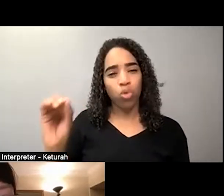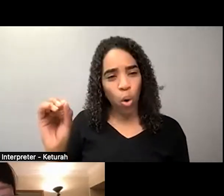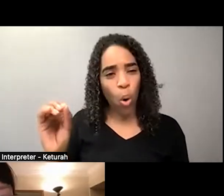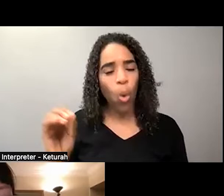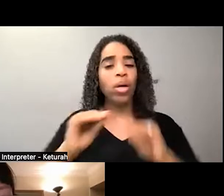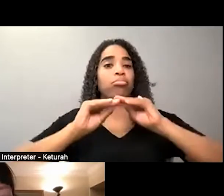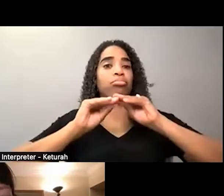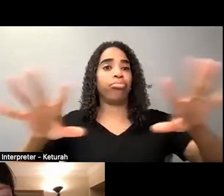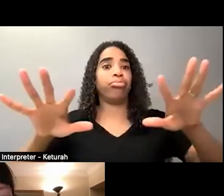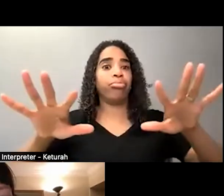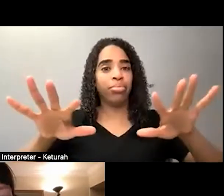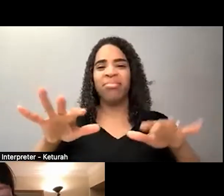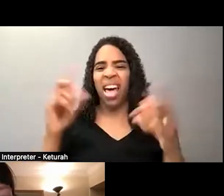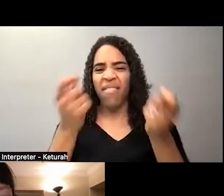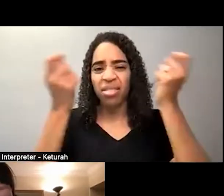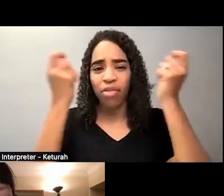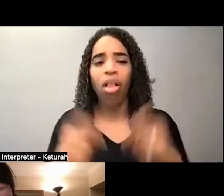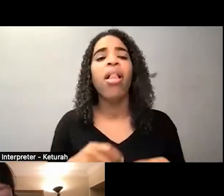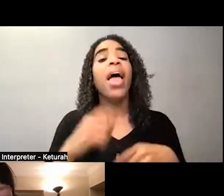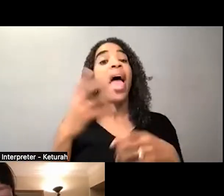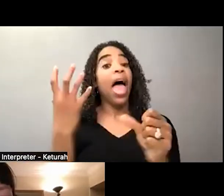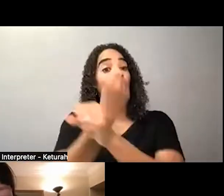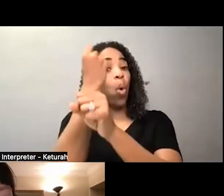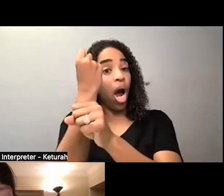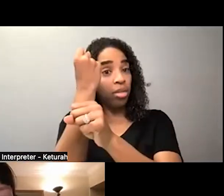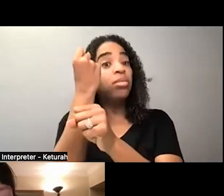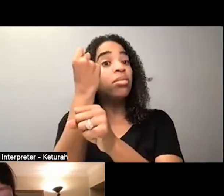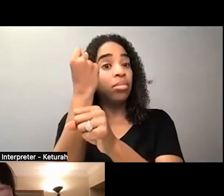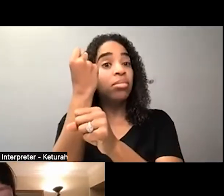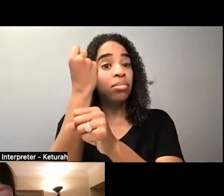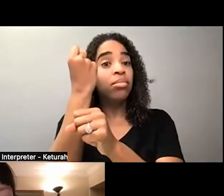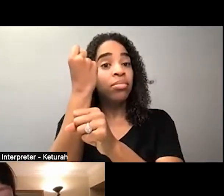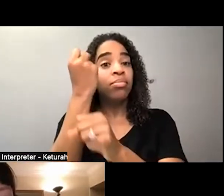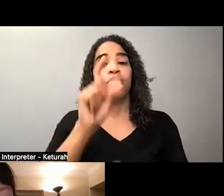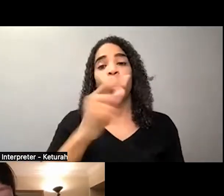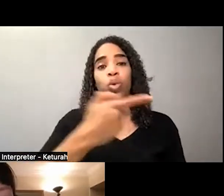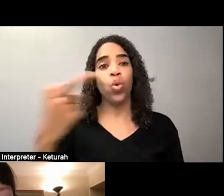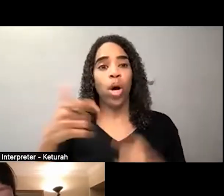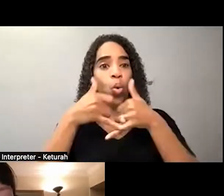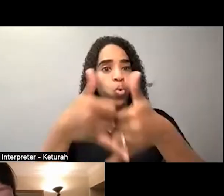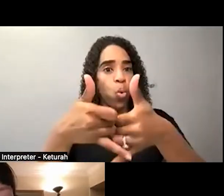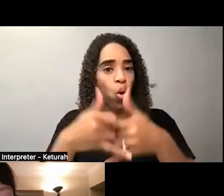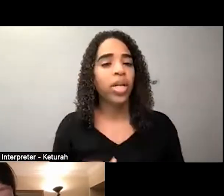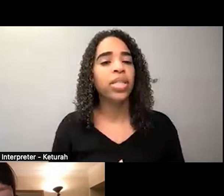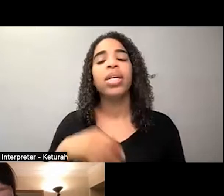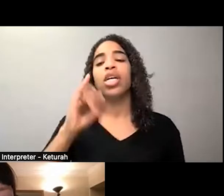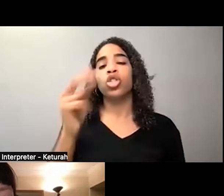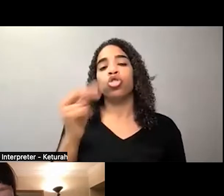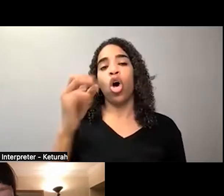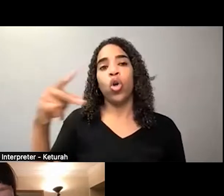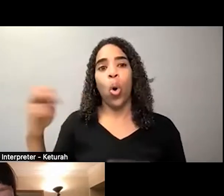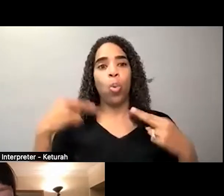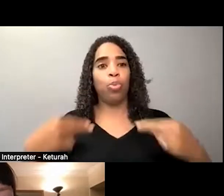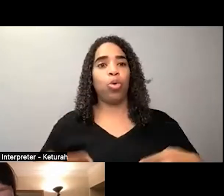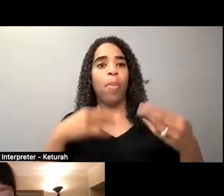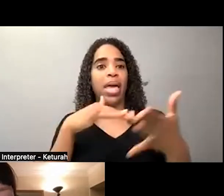at Visions to Real, and subsequently won the Golden Dove at Doc Leipzig 2021 and the John Hope Franklin Humanities Institute Award